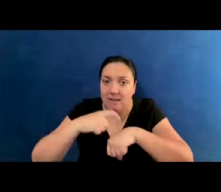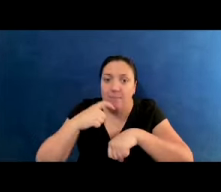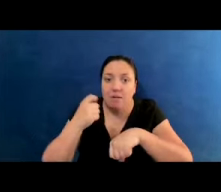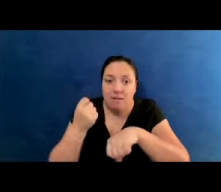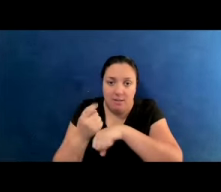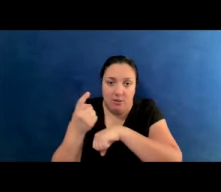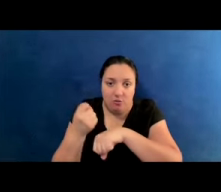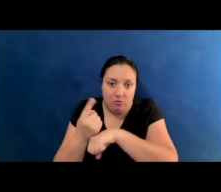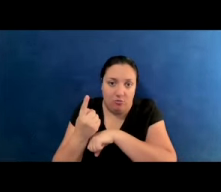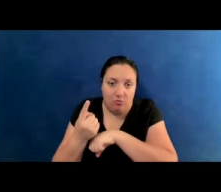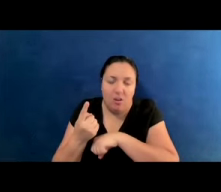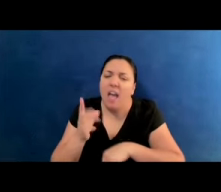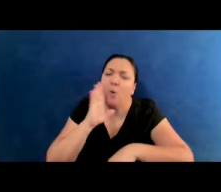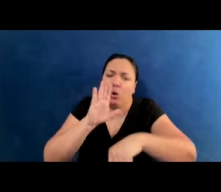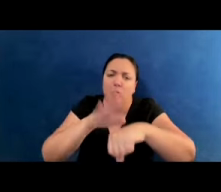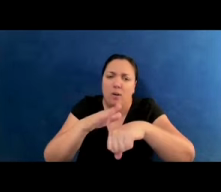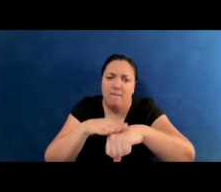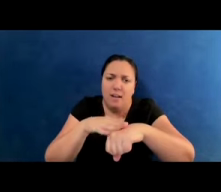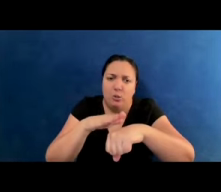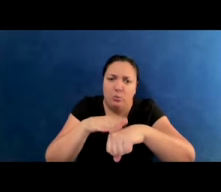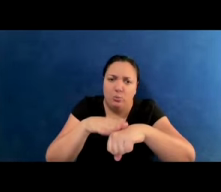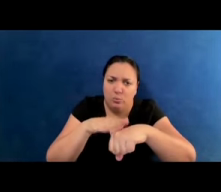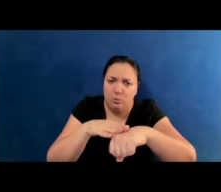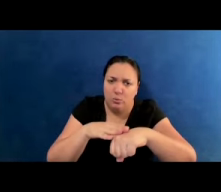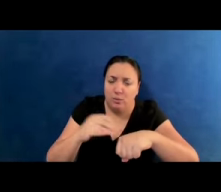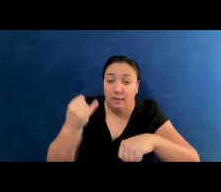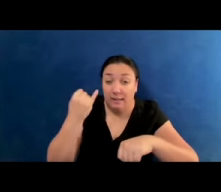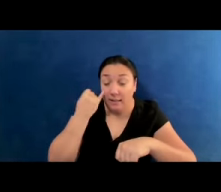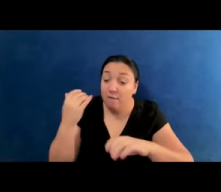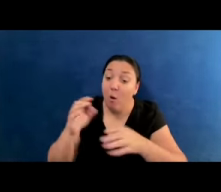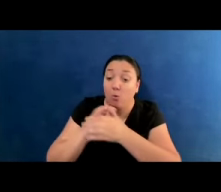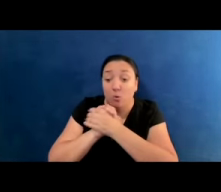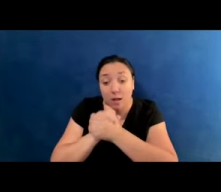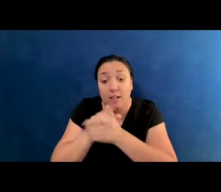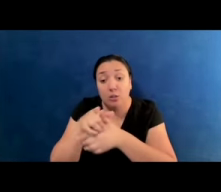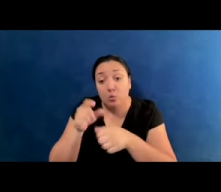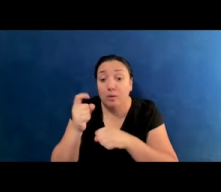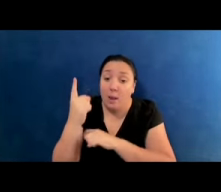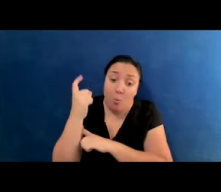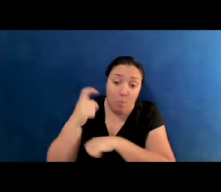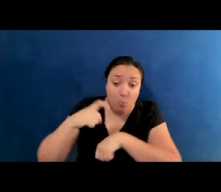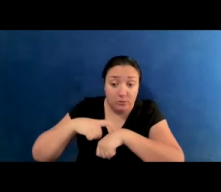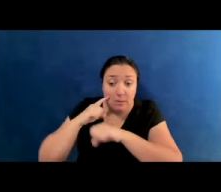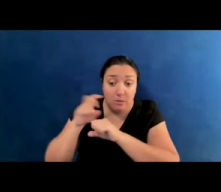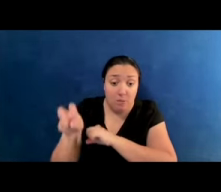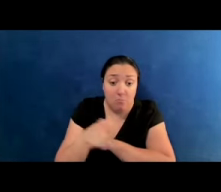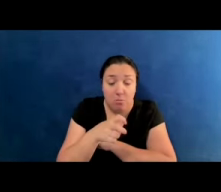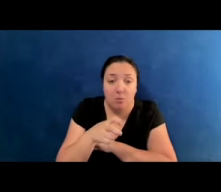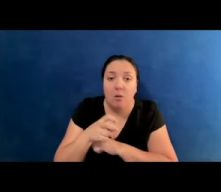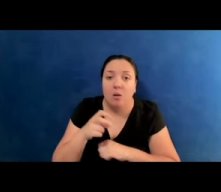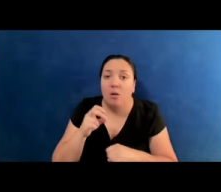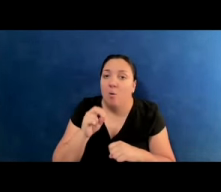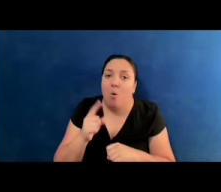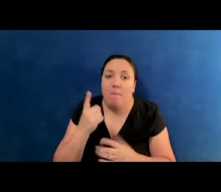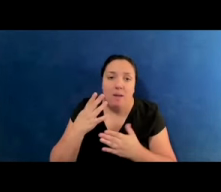you have one more option, or if you can't do it again, we would let you know. We could go on to the next slide.